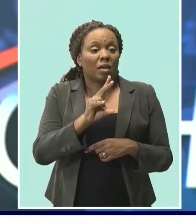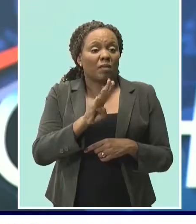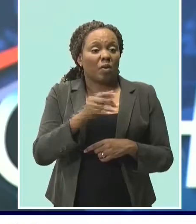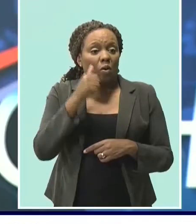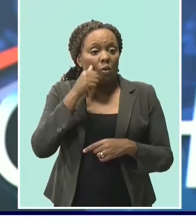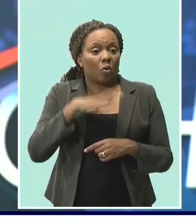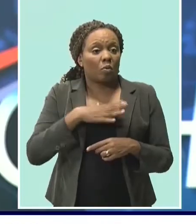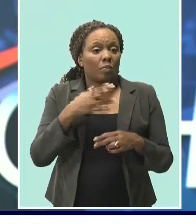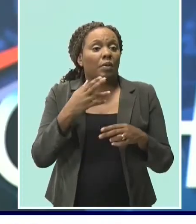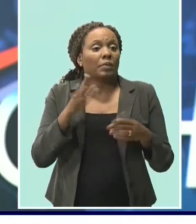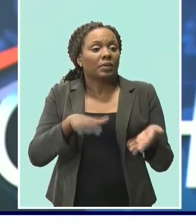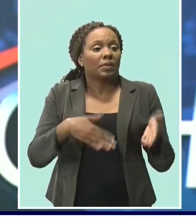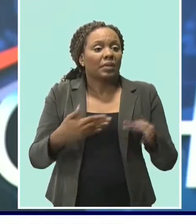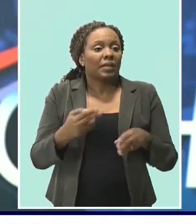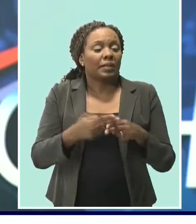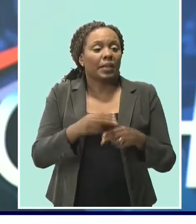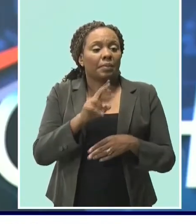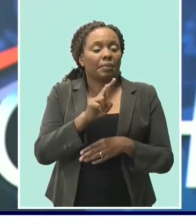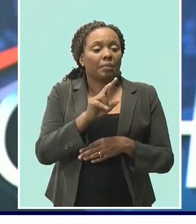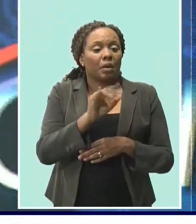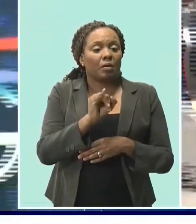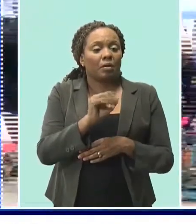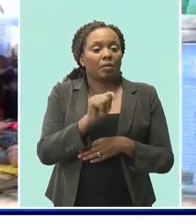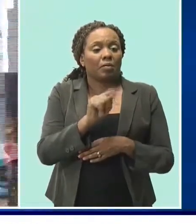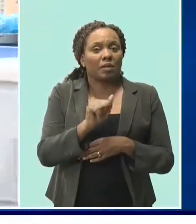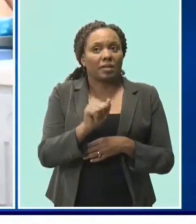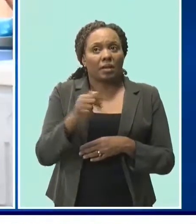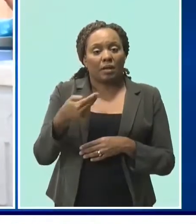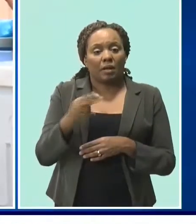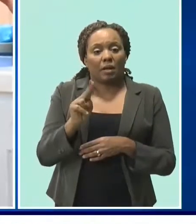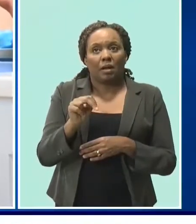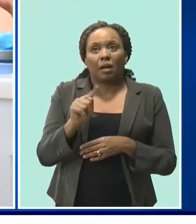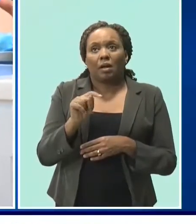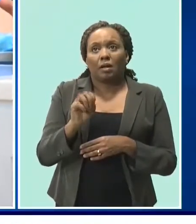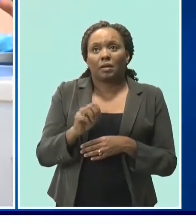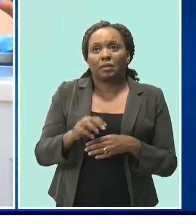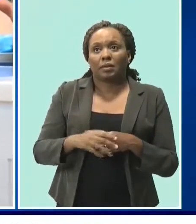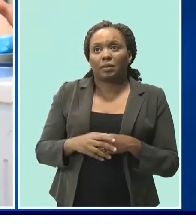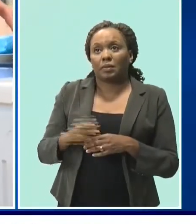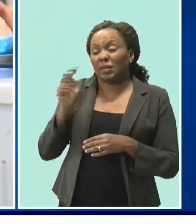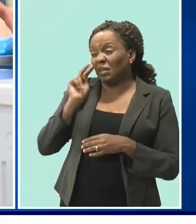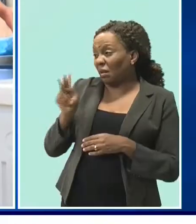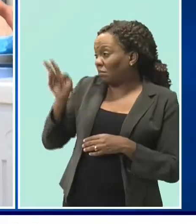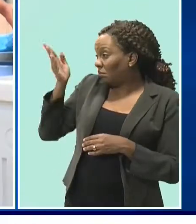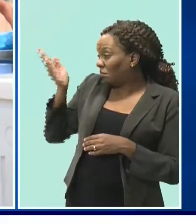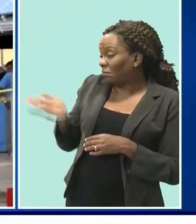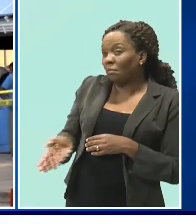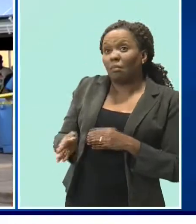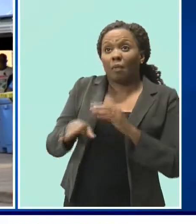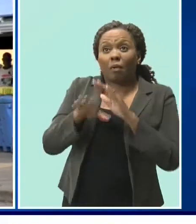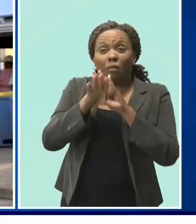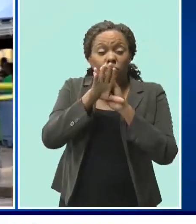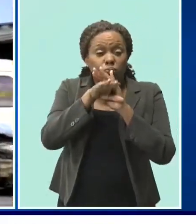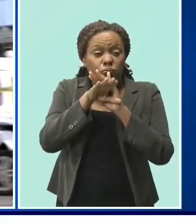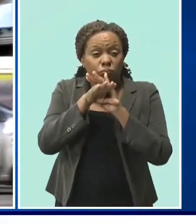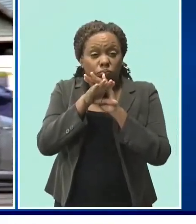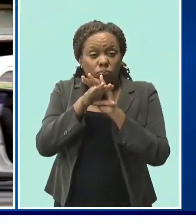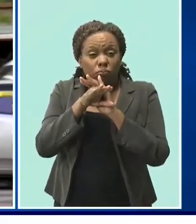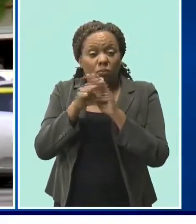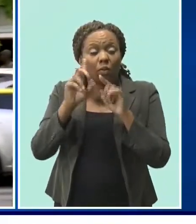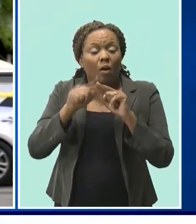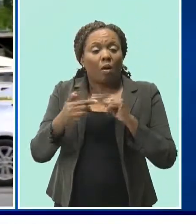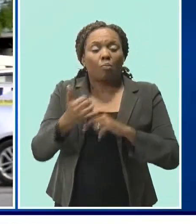Gap in Christchurch. Now, our photographer Chris Wood was on the scene to capture this video of the immediate aftermath of